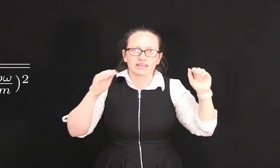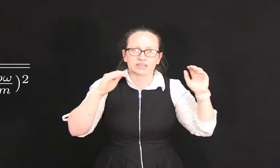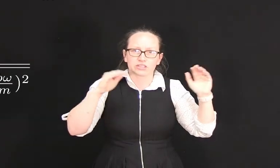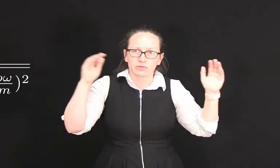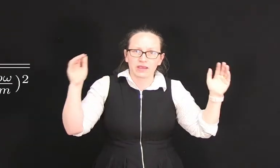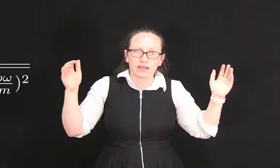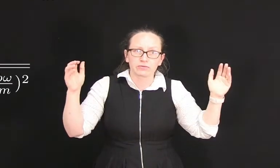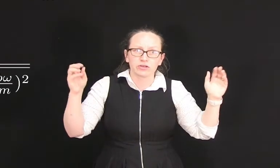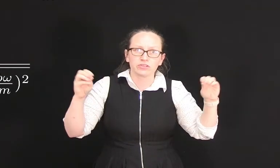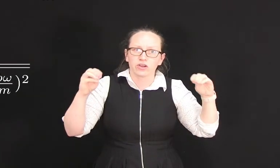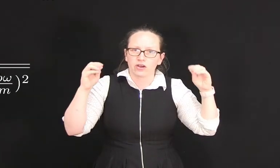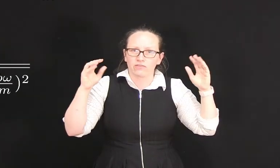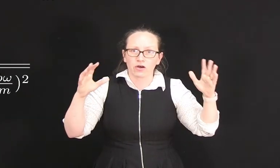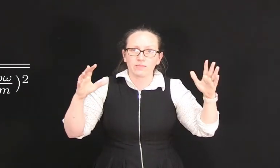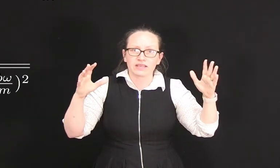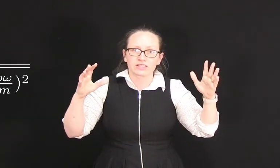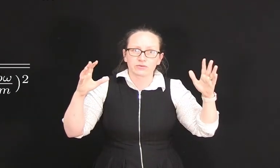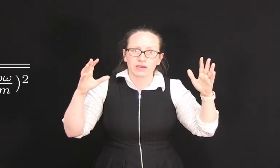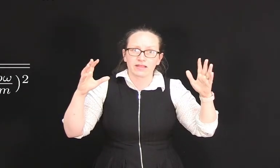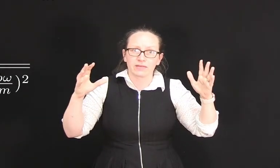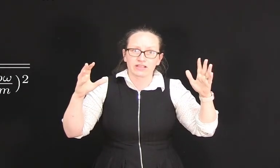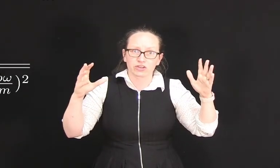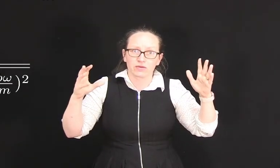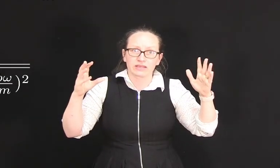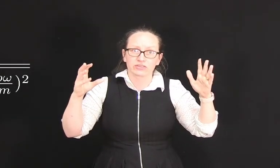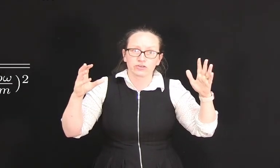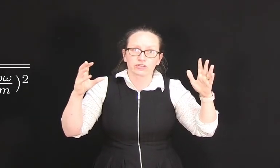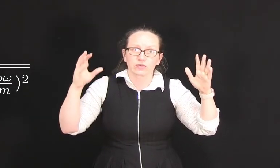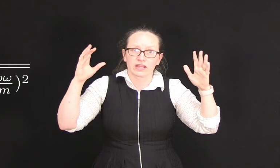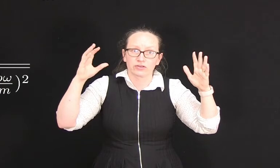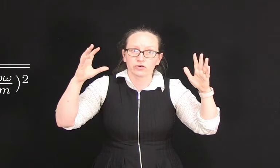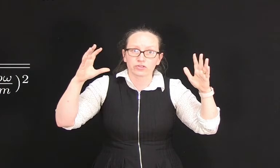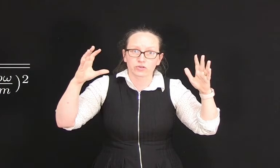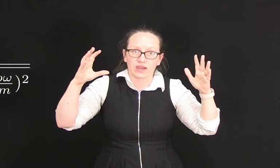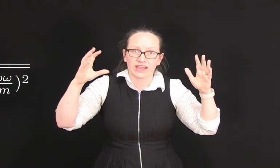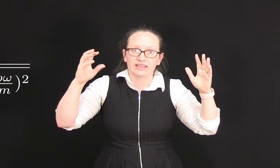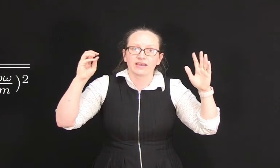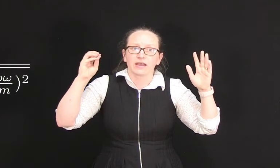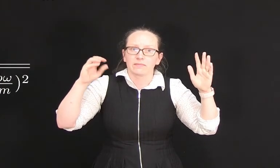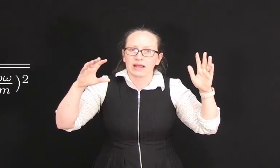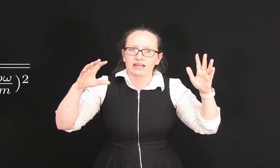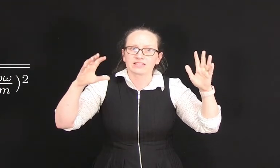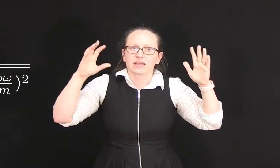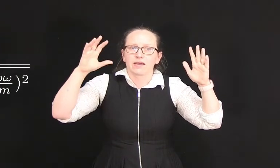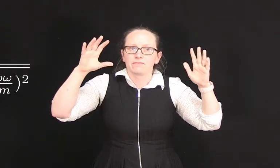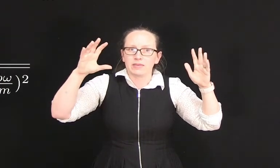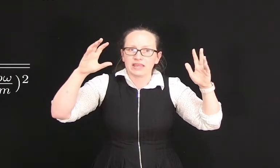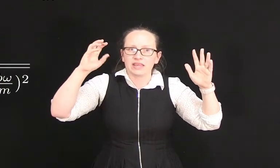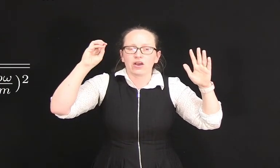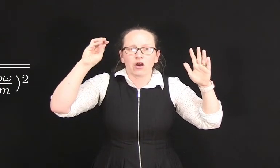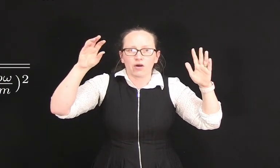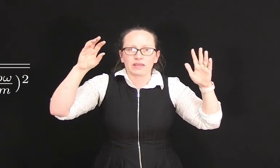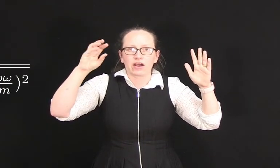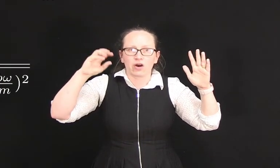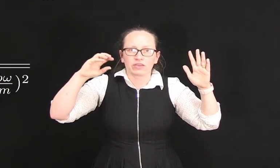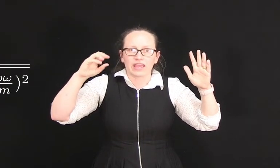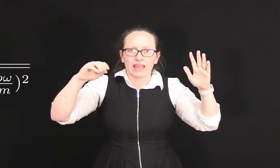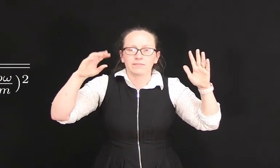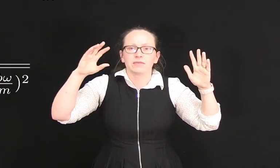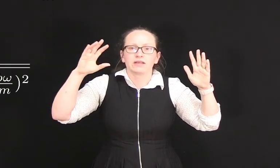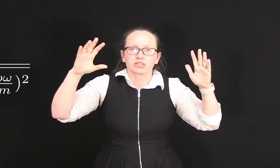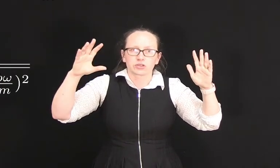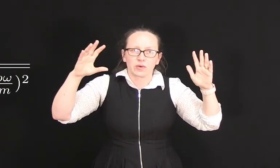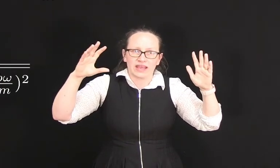divided by the square root of omega squared minus omega naught squared all squared plus b omega